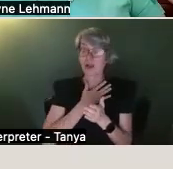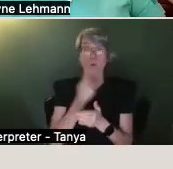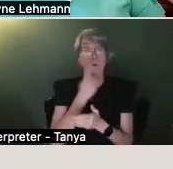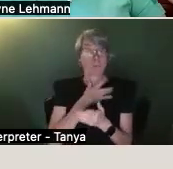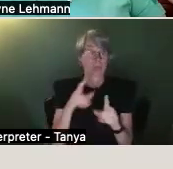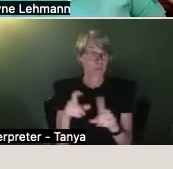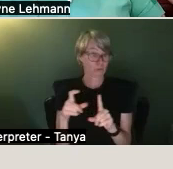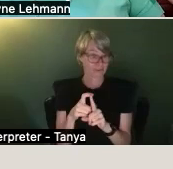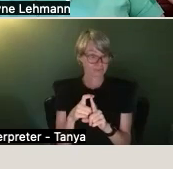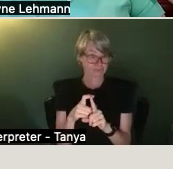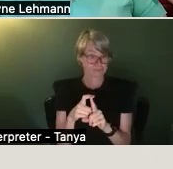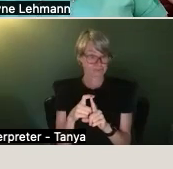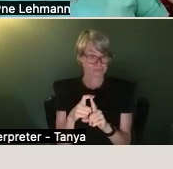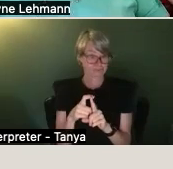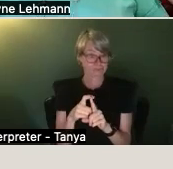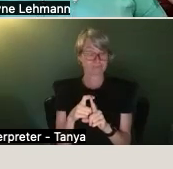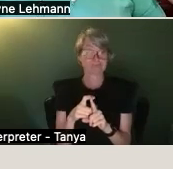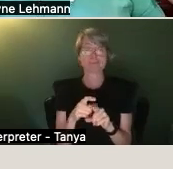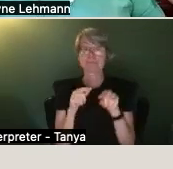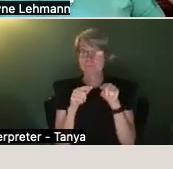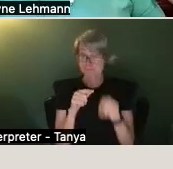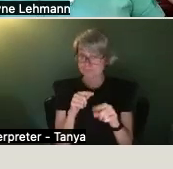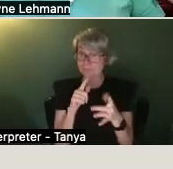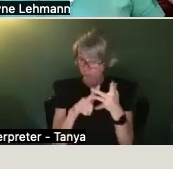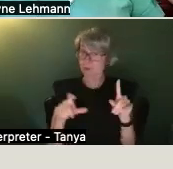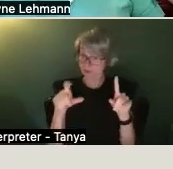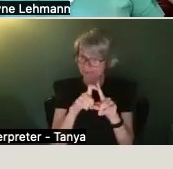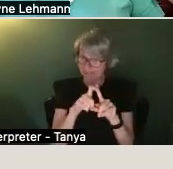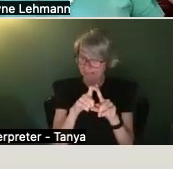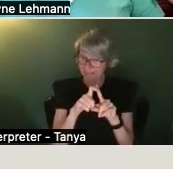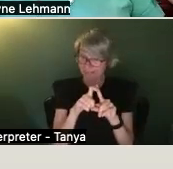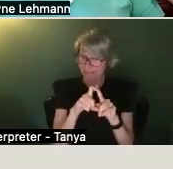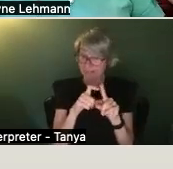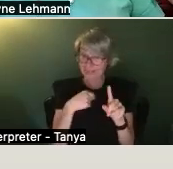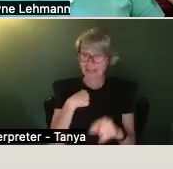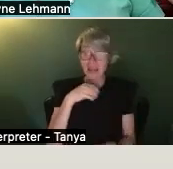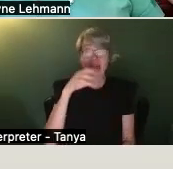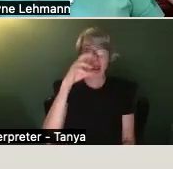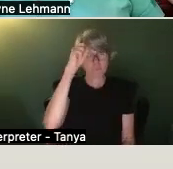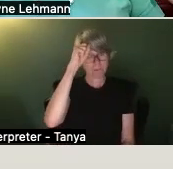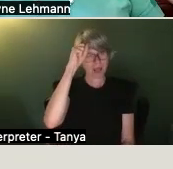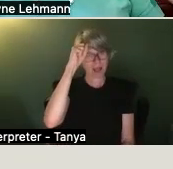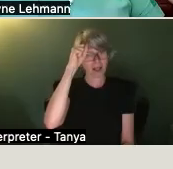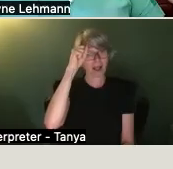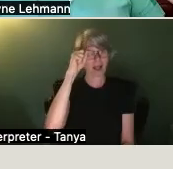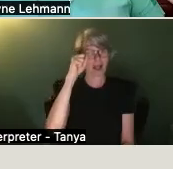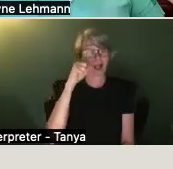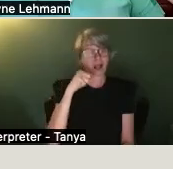who has had an intellectual disability, and I can remember being really shocked when I saw